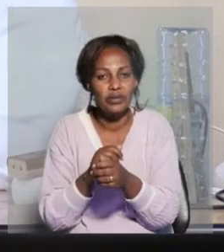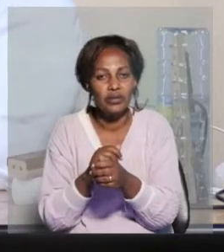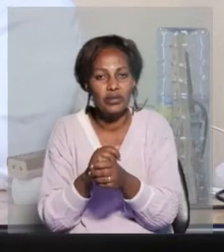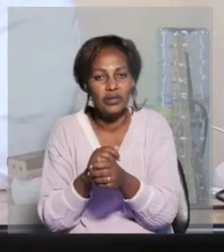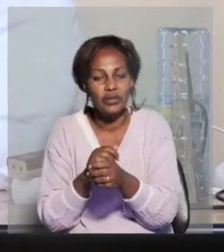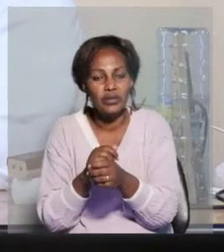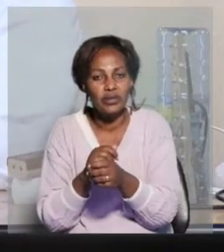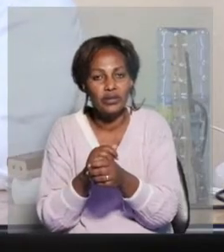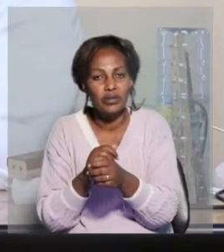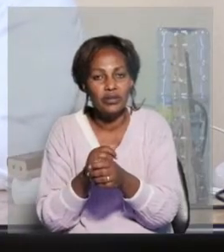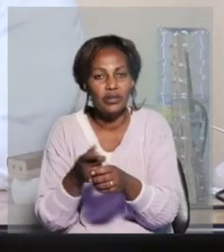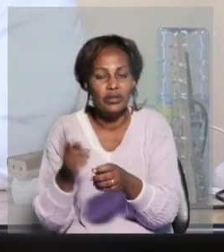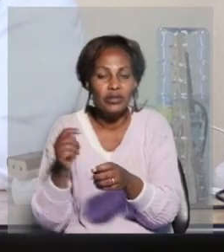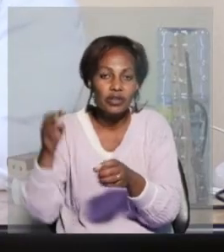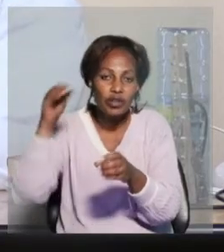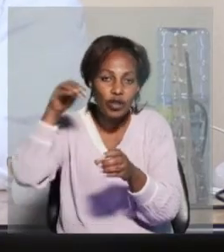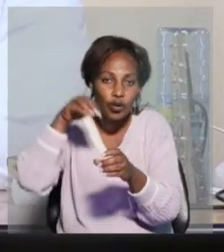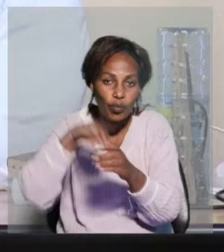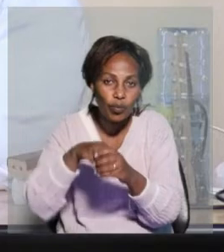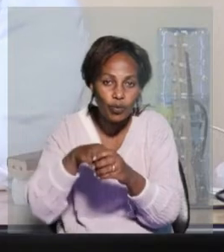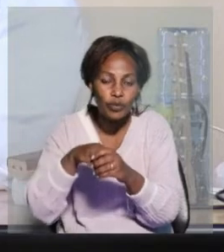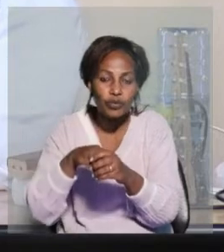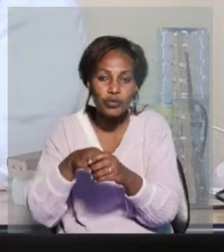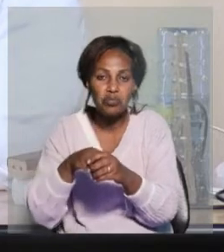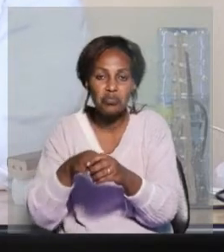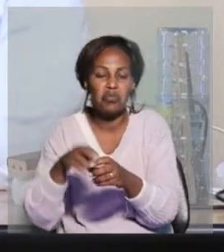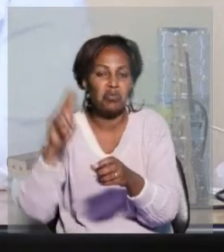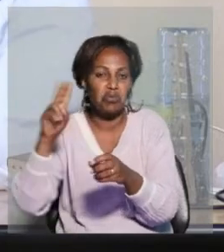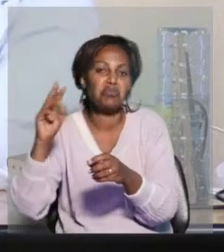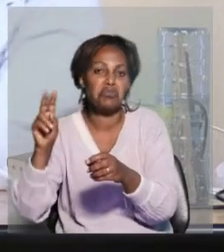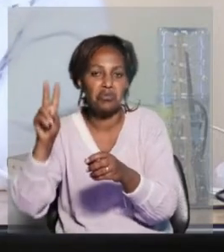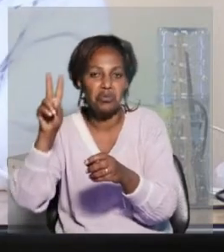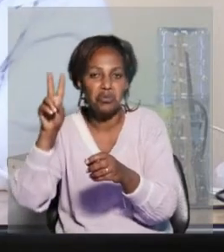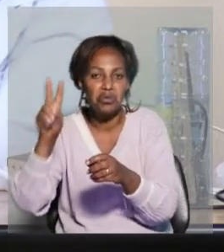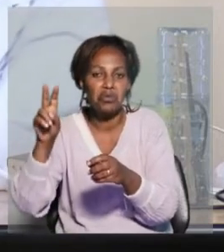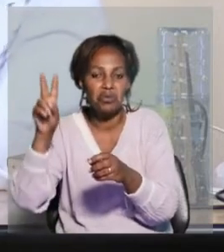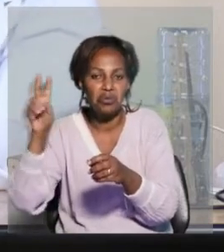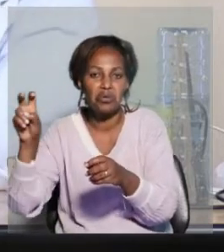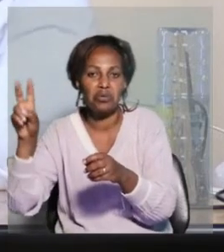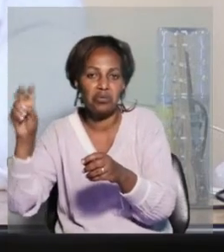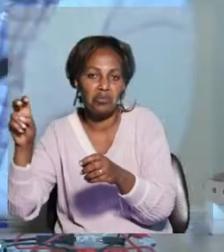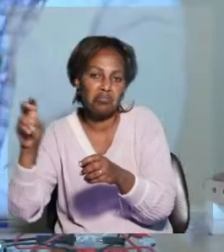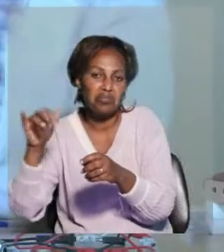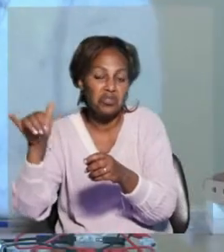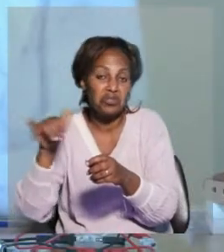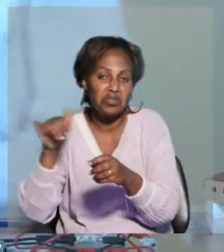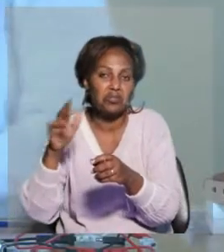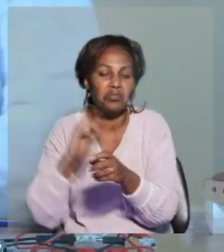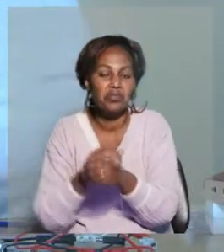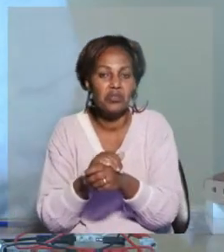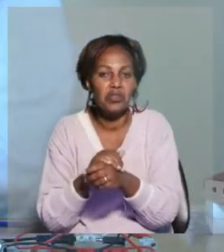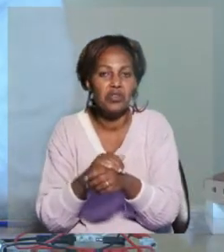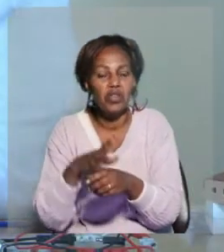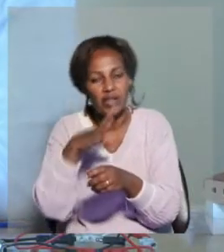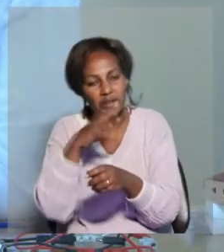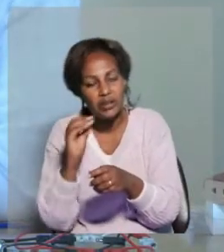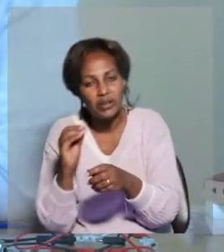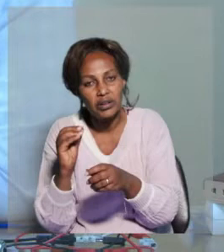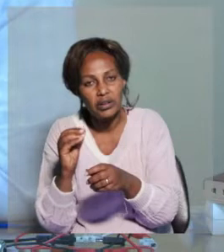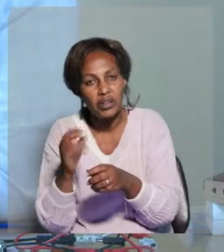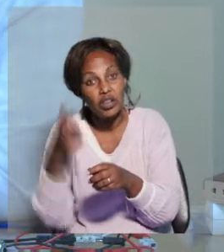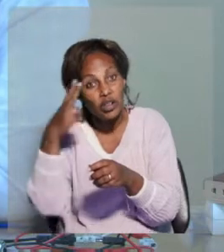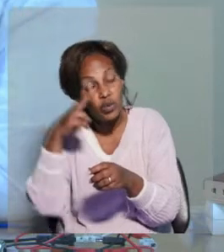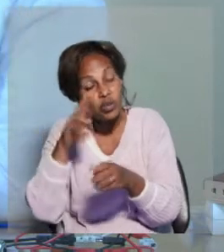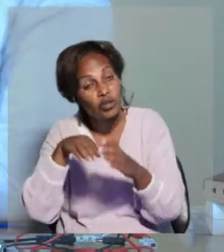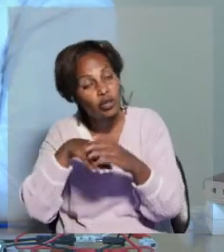The input voltage is 220 volt because it is connected to the mains. And look